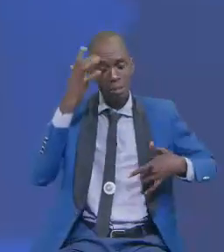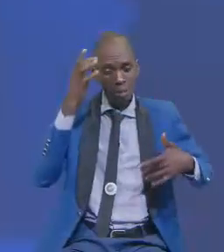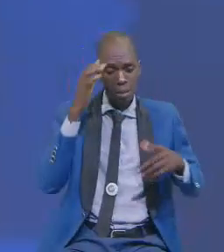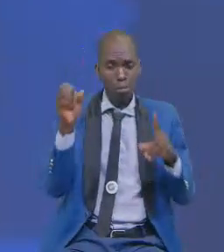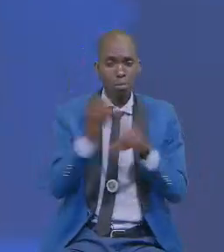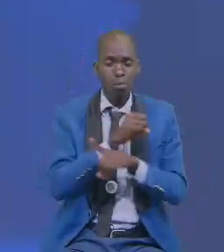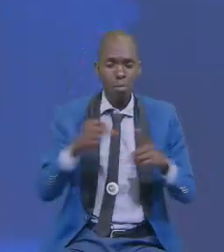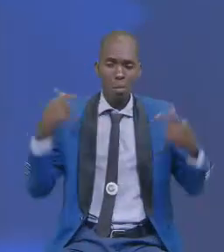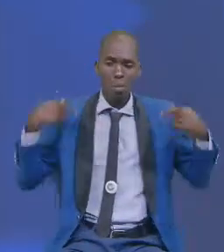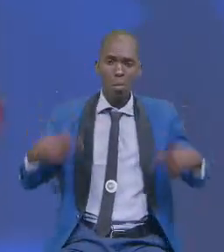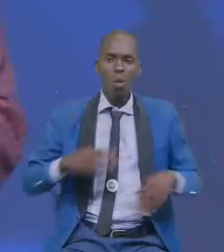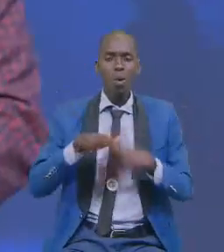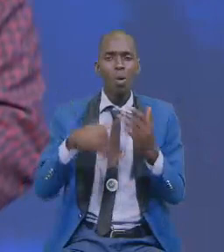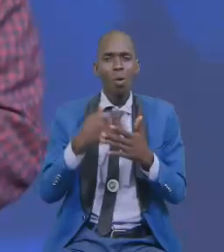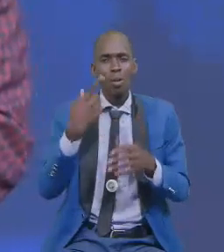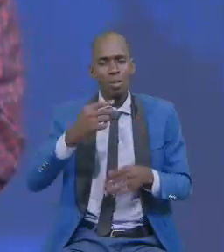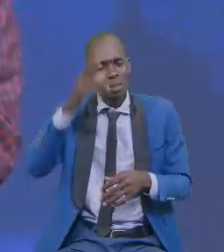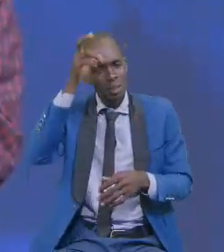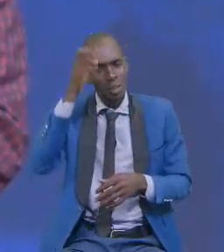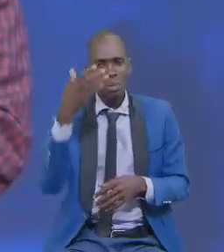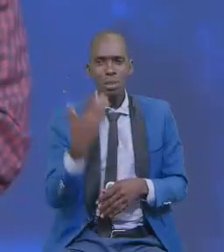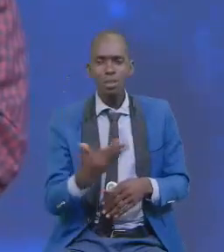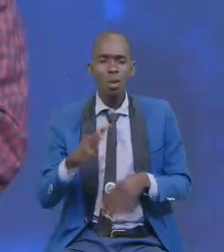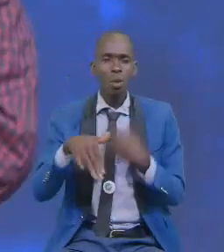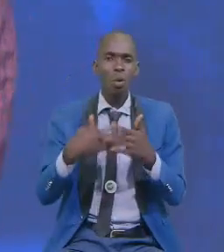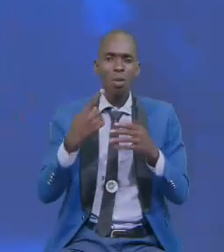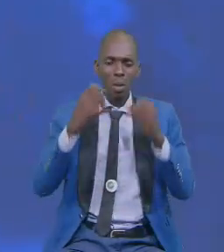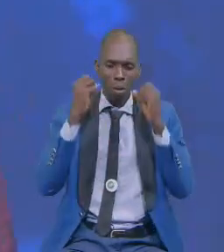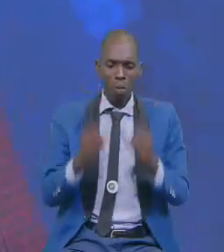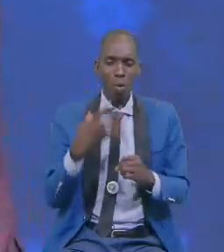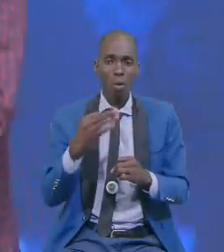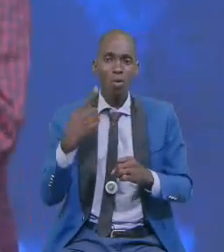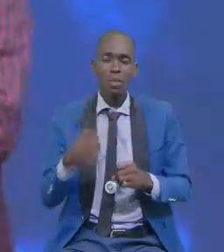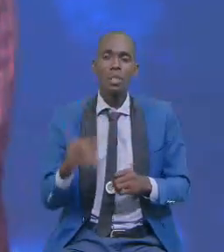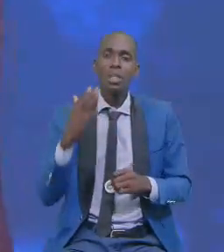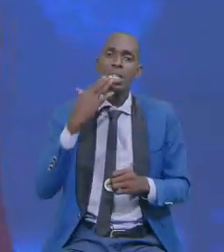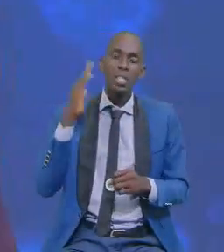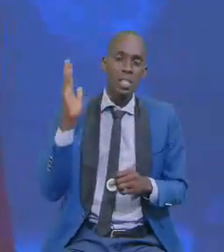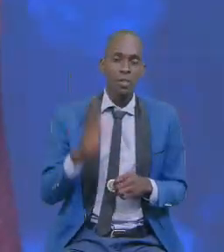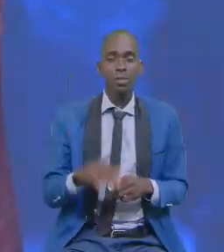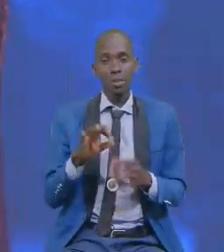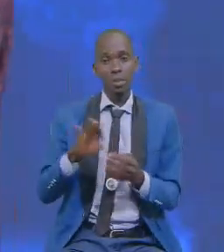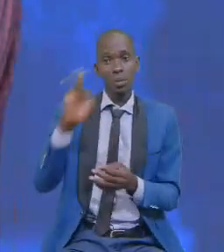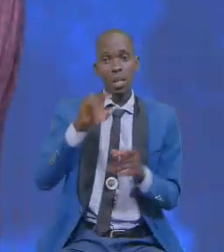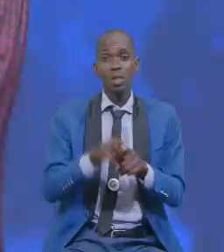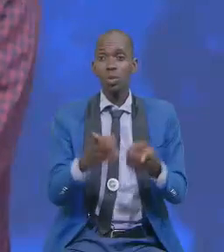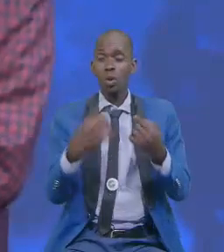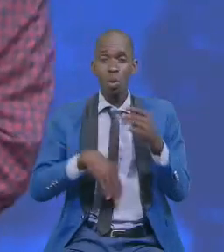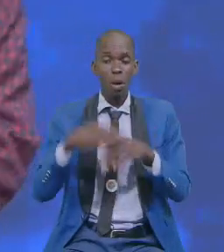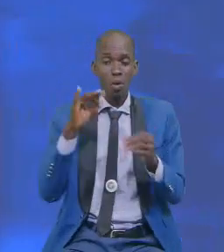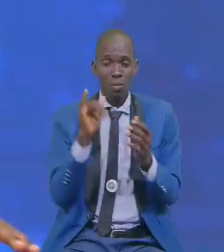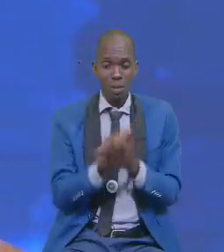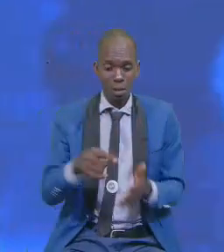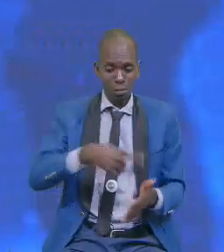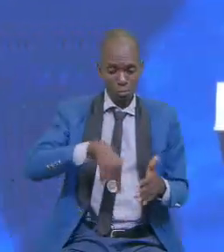the demonization and all the power of the evil spirit. As you come out of that dungeon of